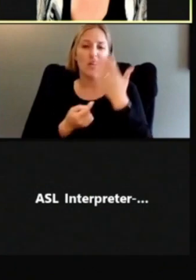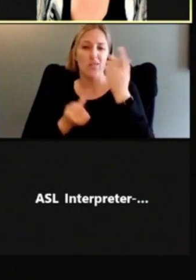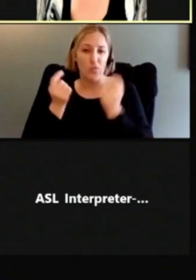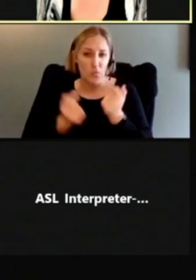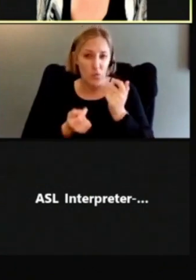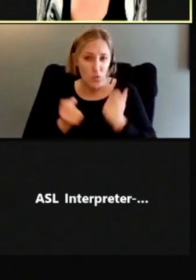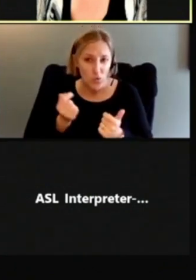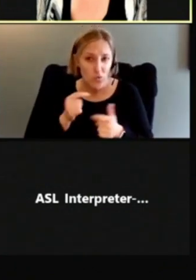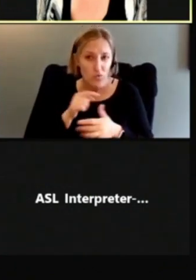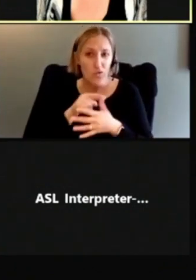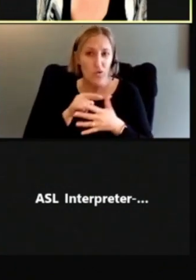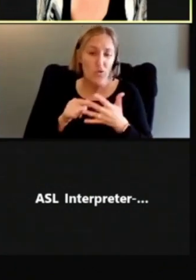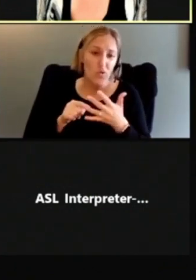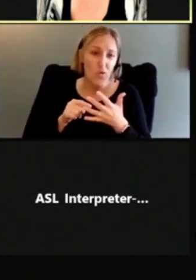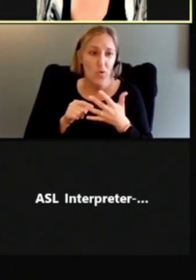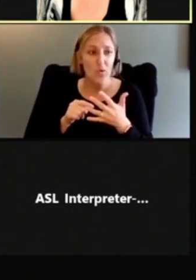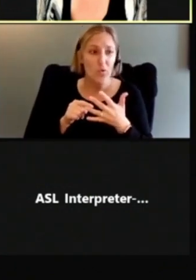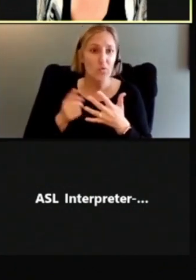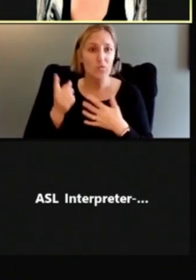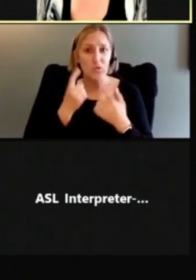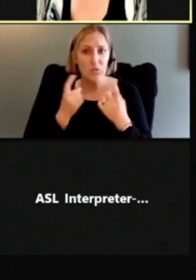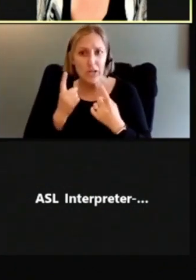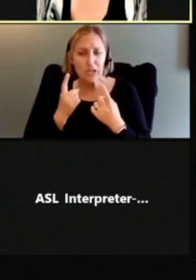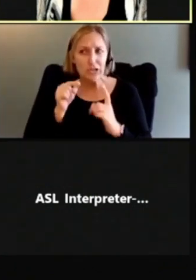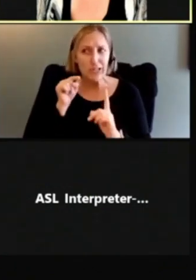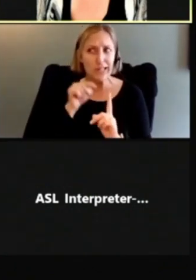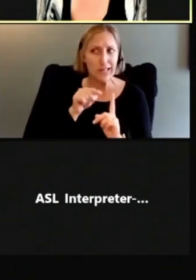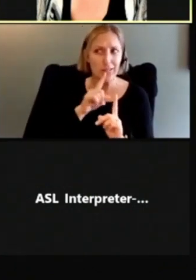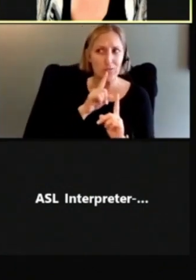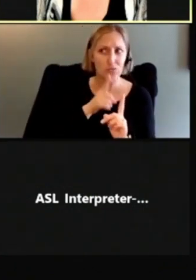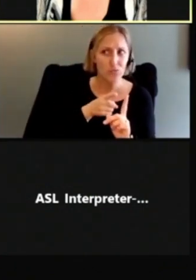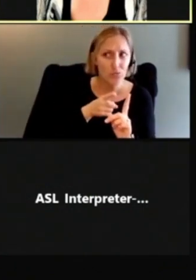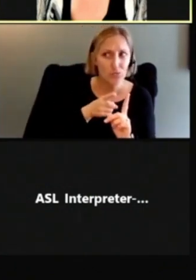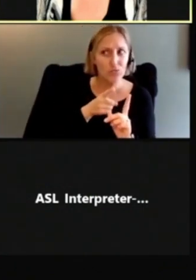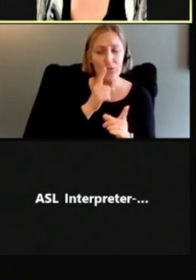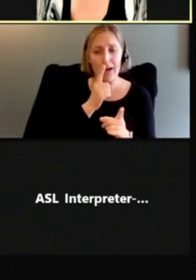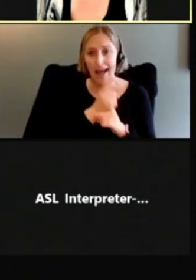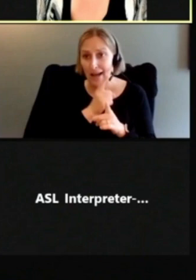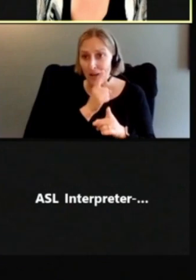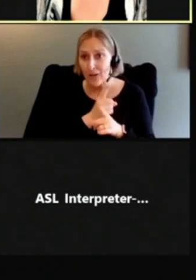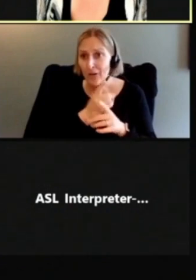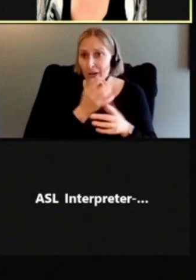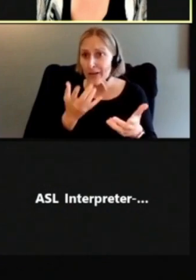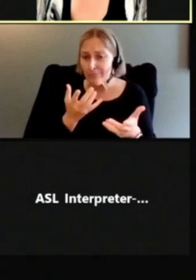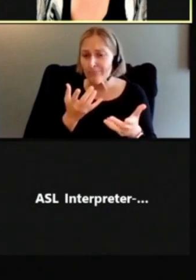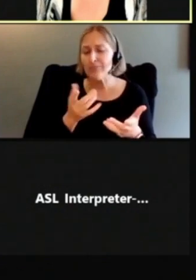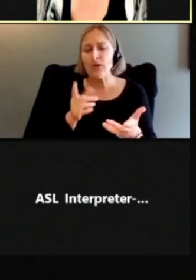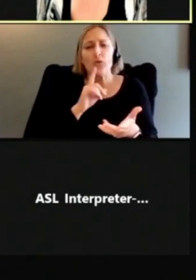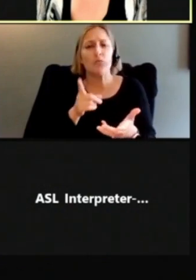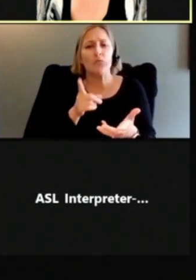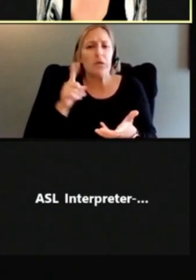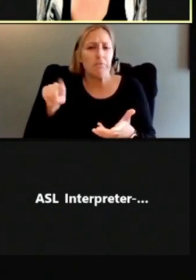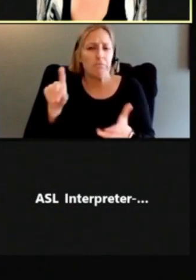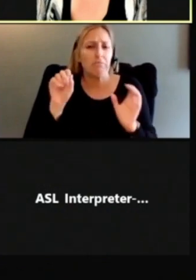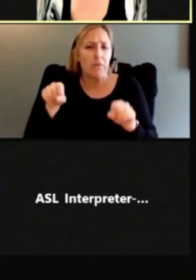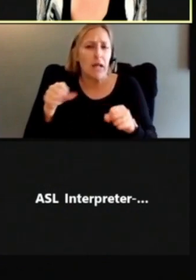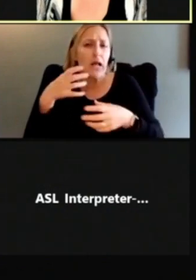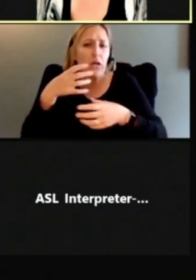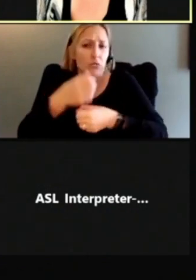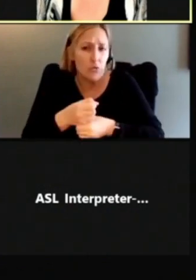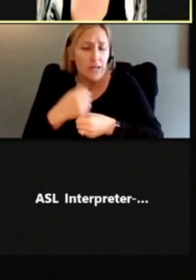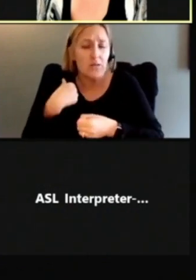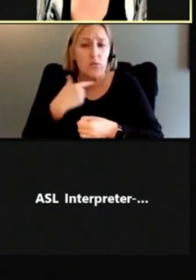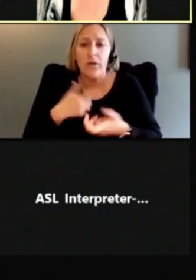that question of, is this credible, accurate information? You know, we've already made sure it's